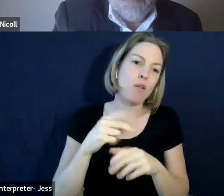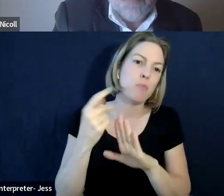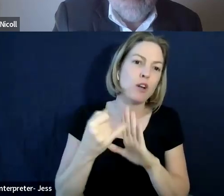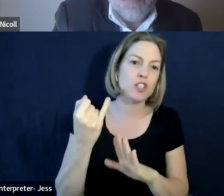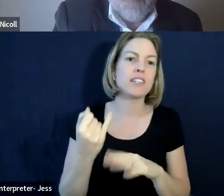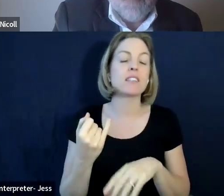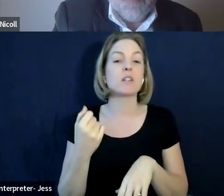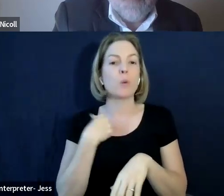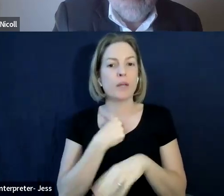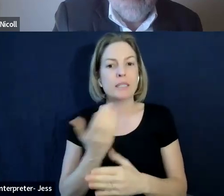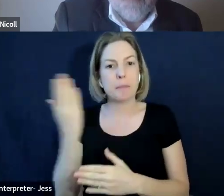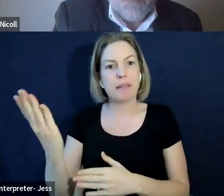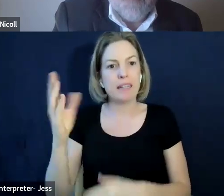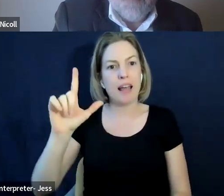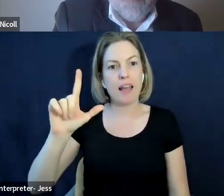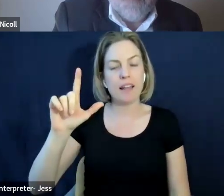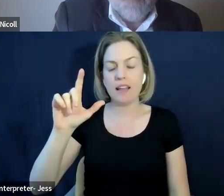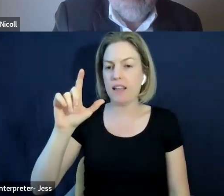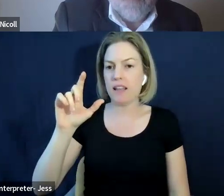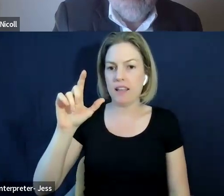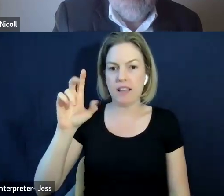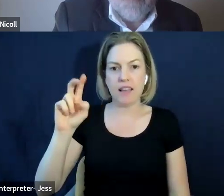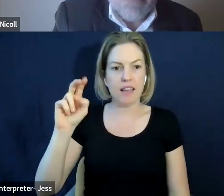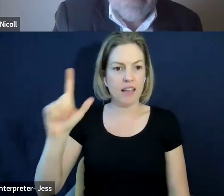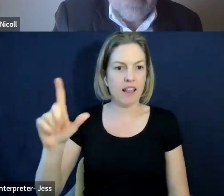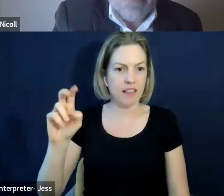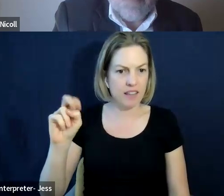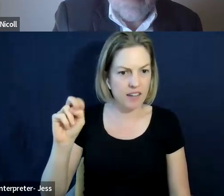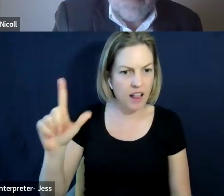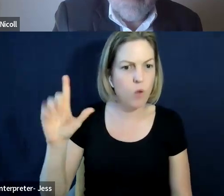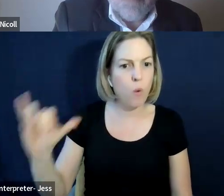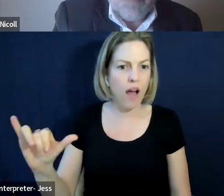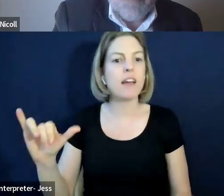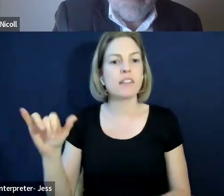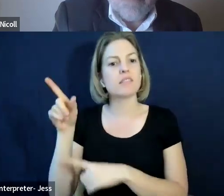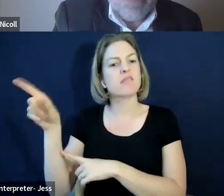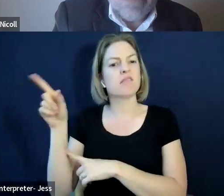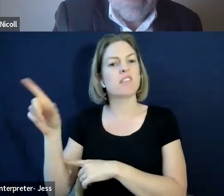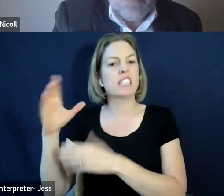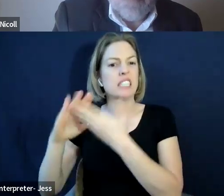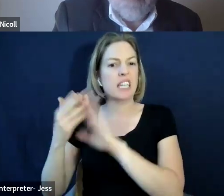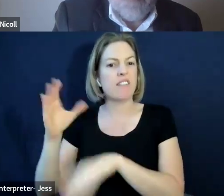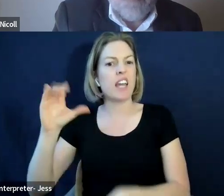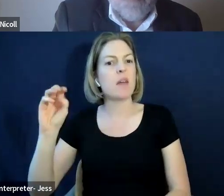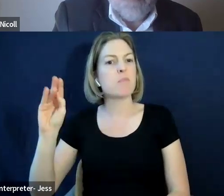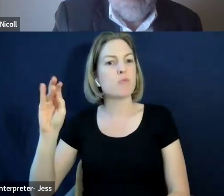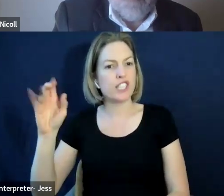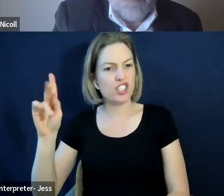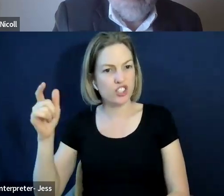We're submitting the NOI to City of Cambridge, and that'll be discussed at their hearings. But in general,